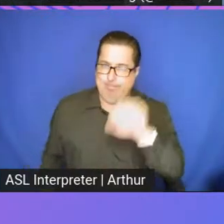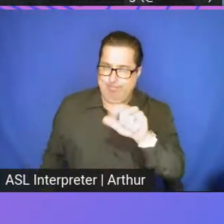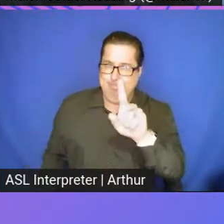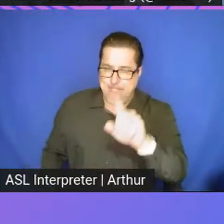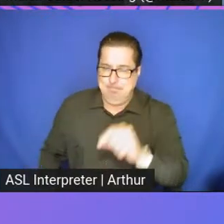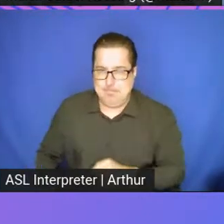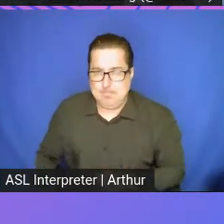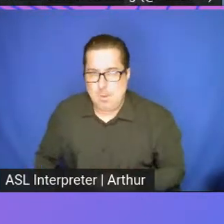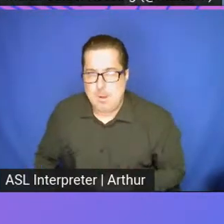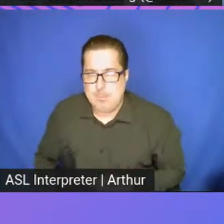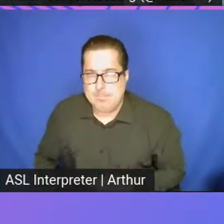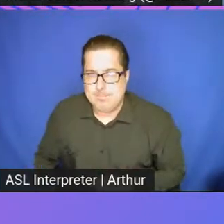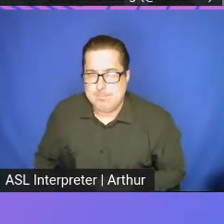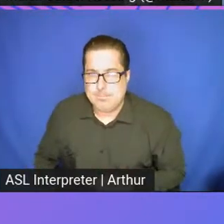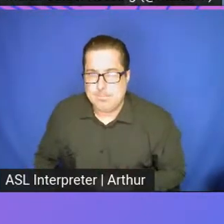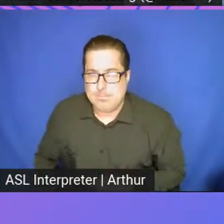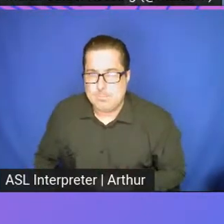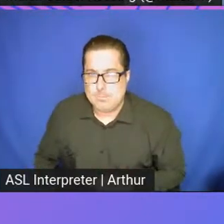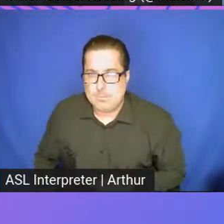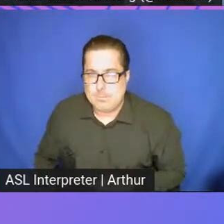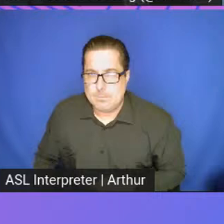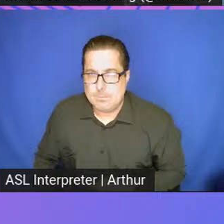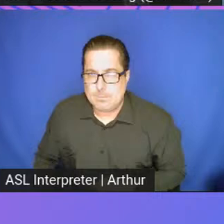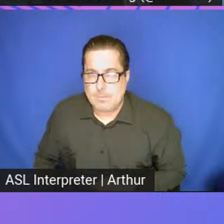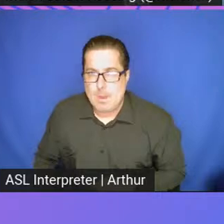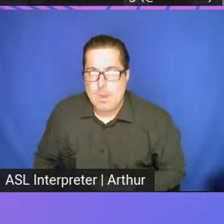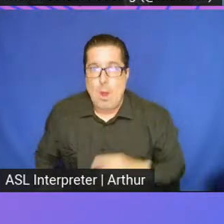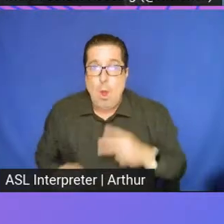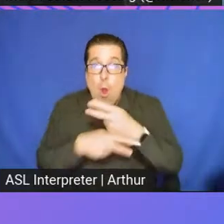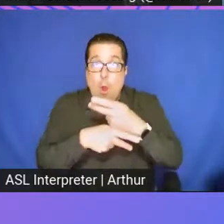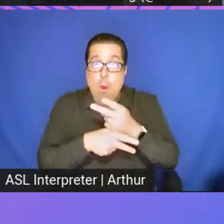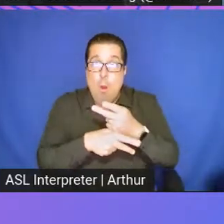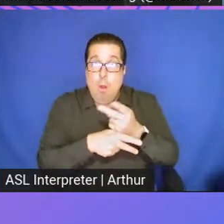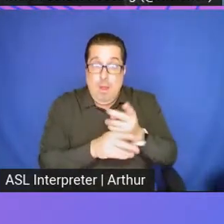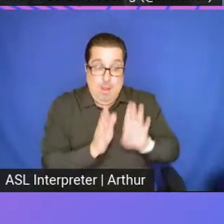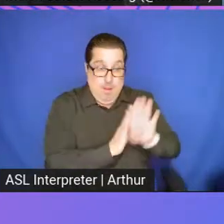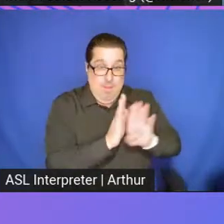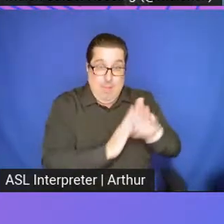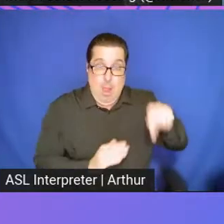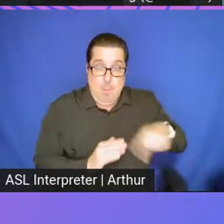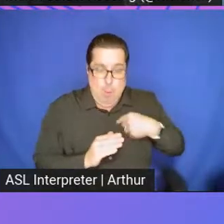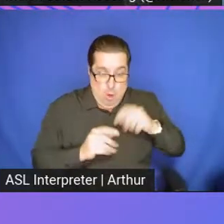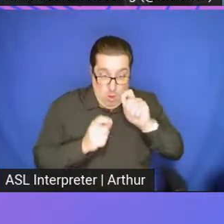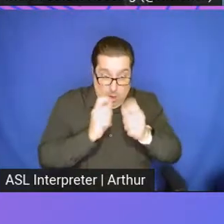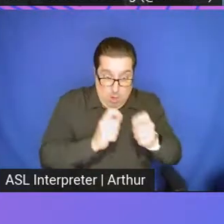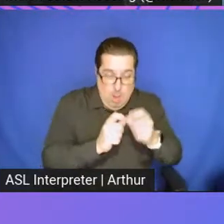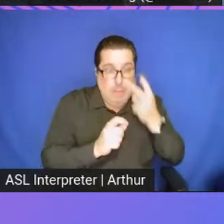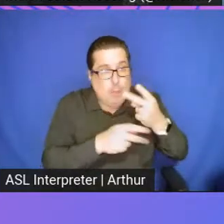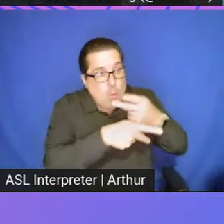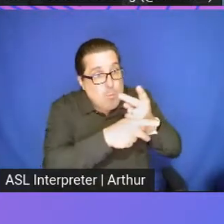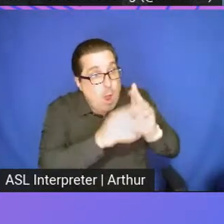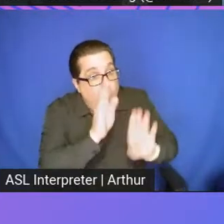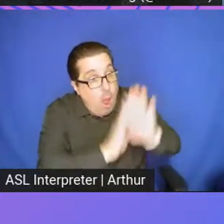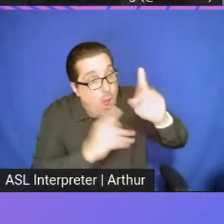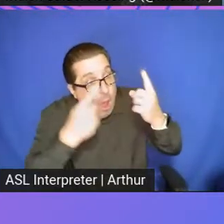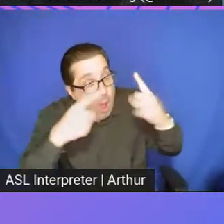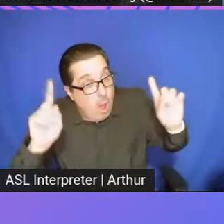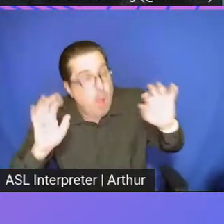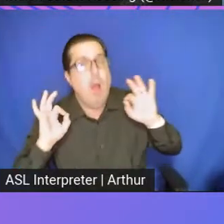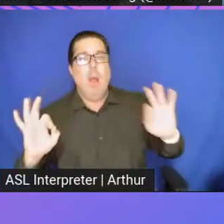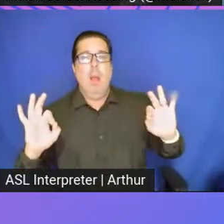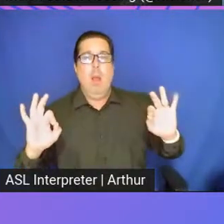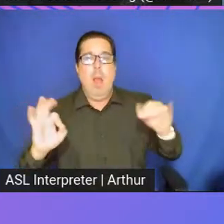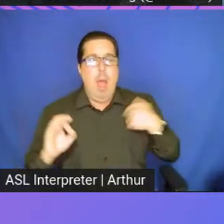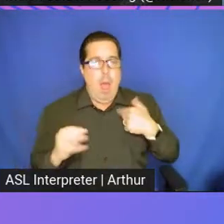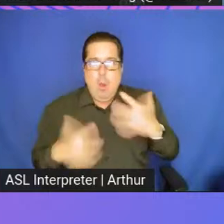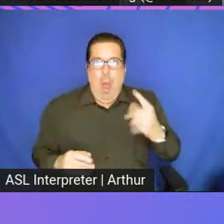productivity, right? No developer likes writing code and then waiting 3 days and then hearing about problems, right? When I'm done with something, I don't want to hear about it again.